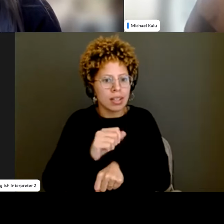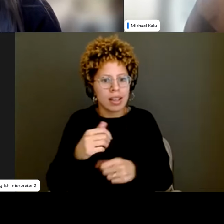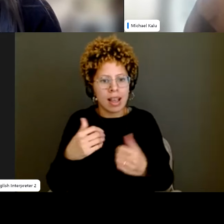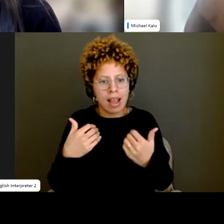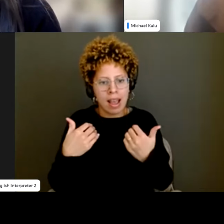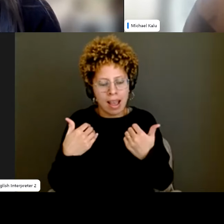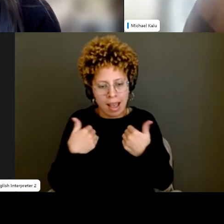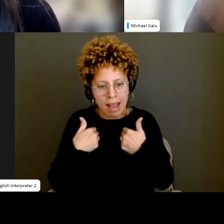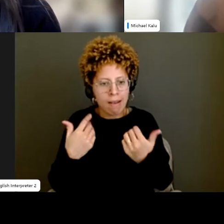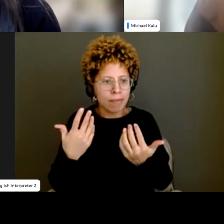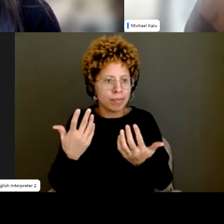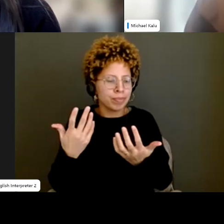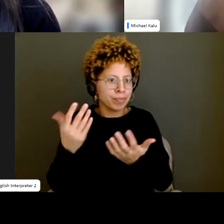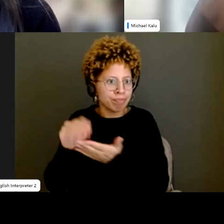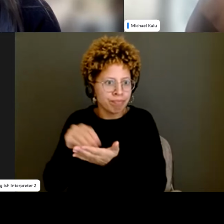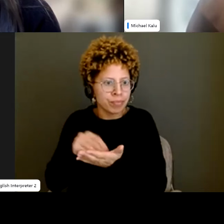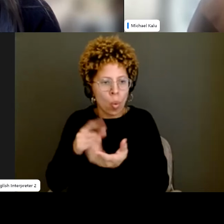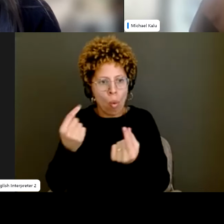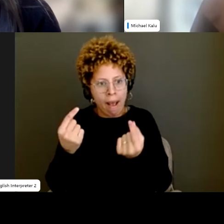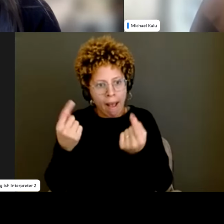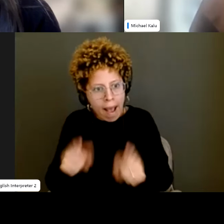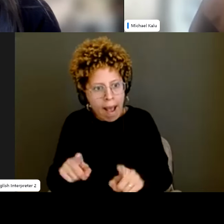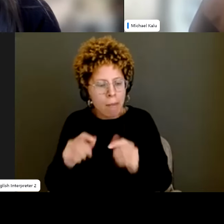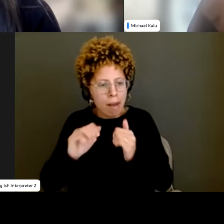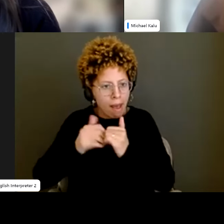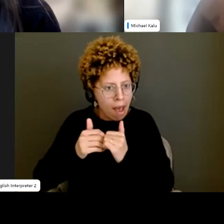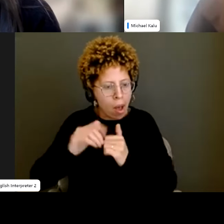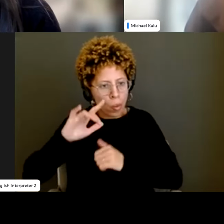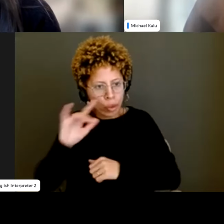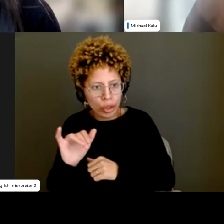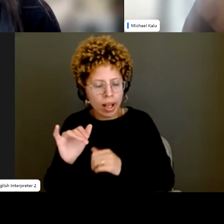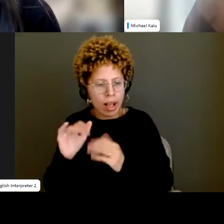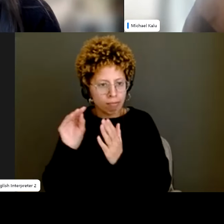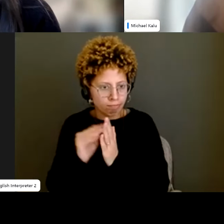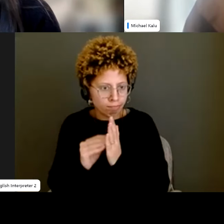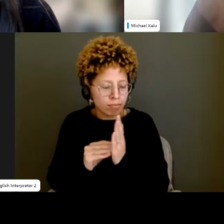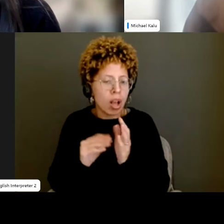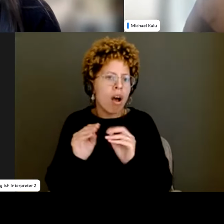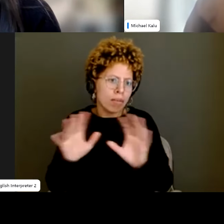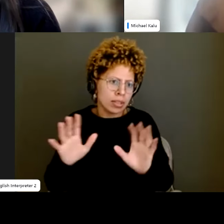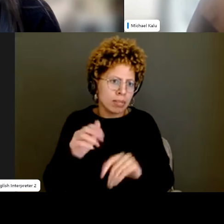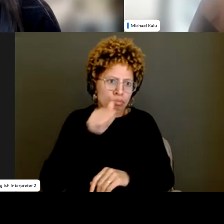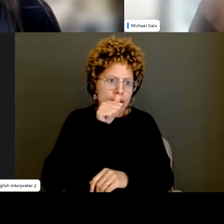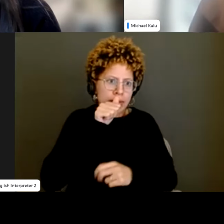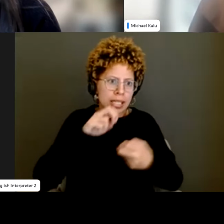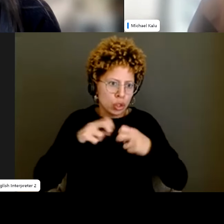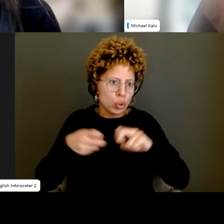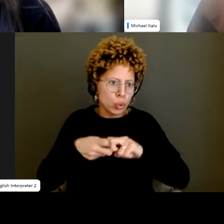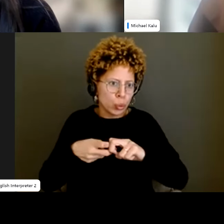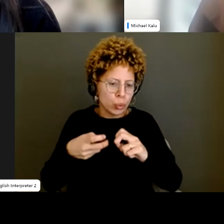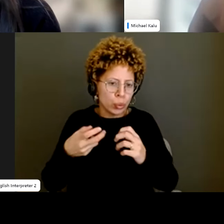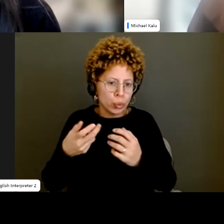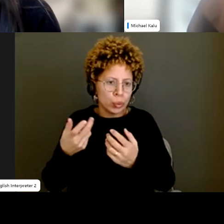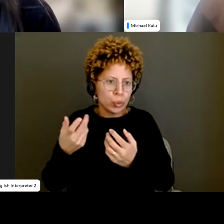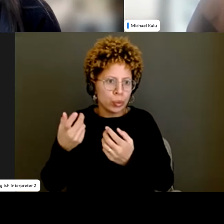how and what has happened or what has transpired. Of course, with the privacy issue, the older adults and the caregivers are in on it to be able